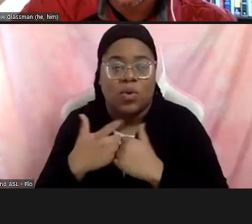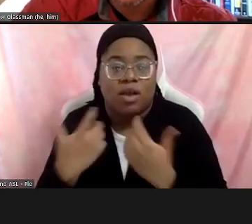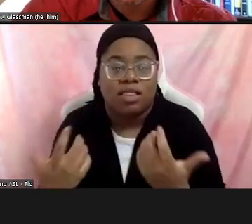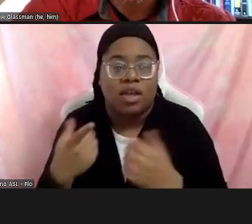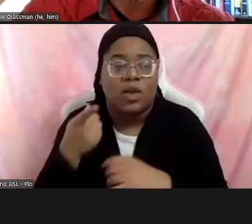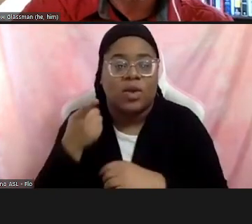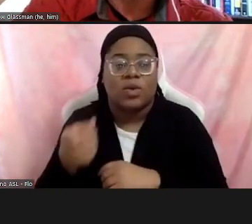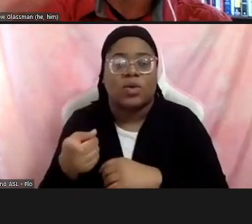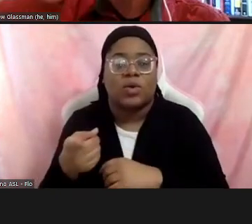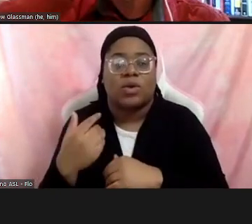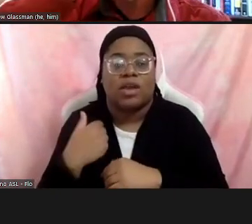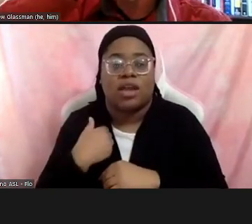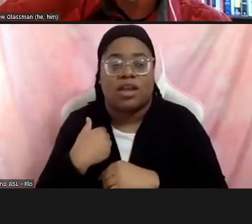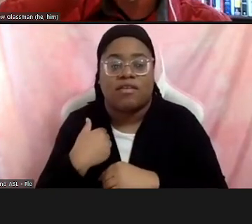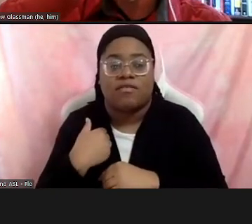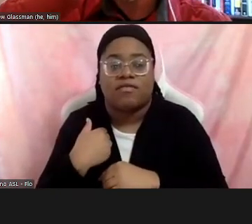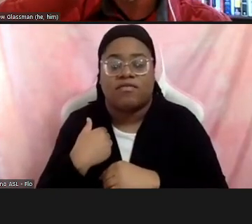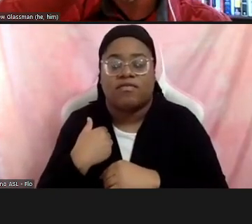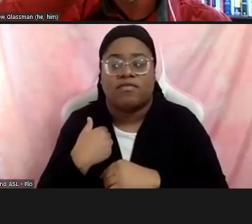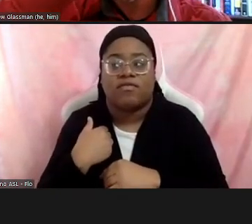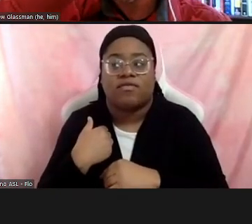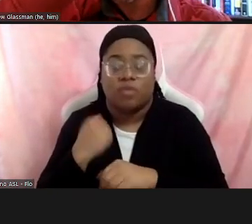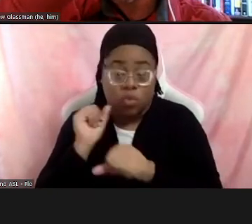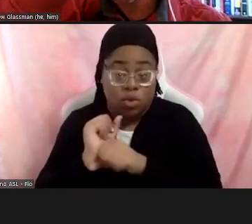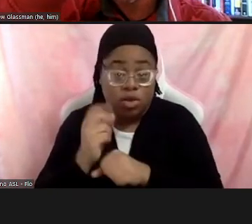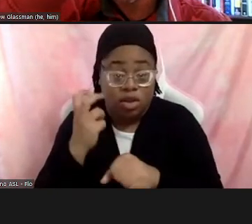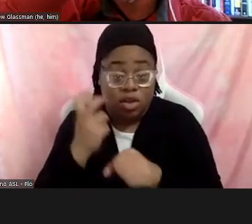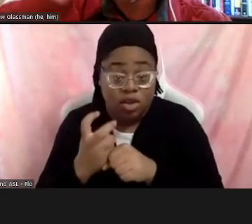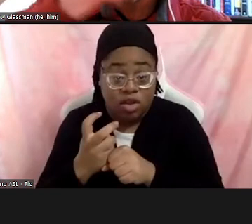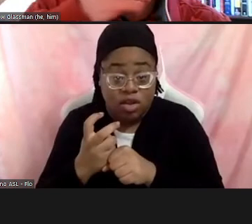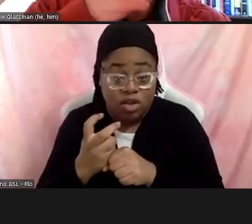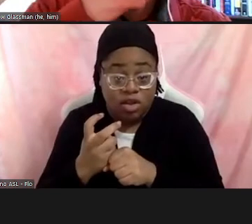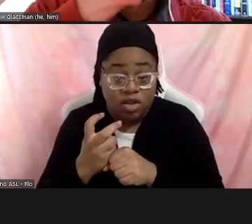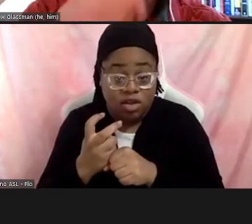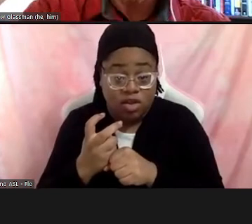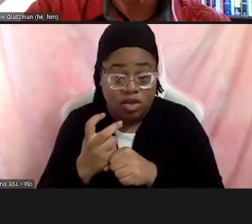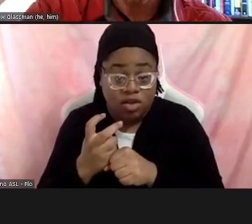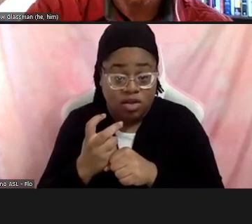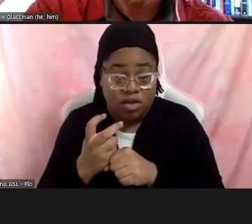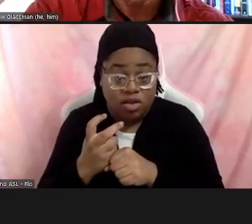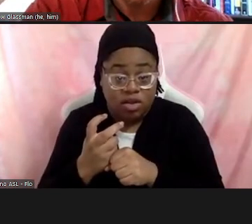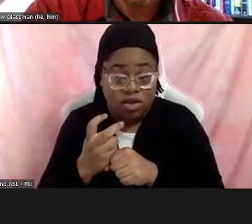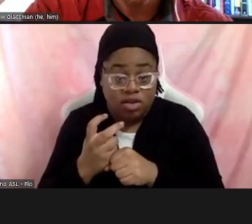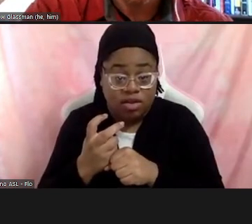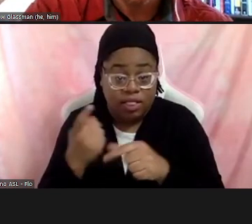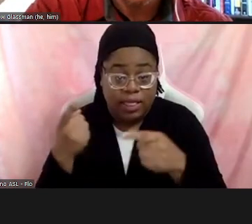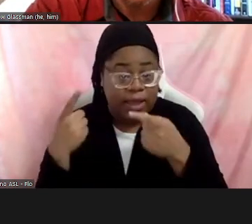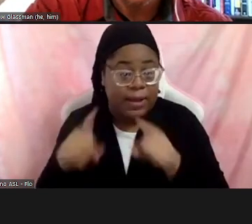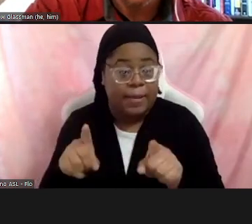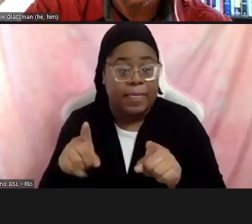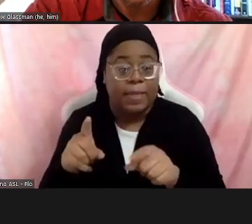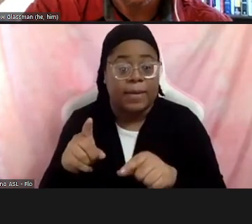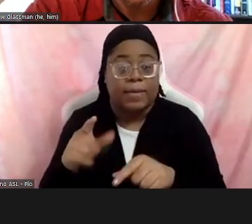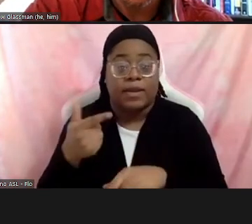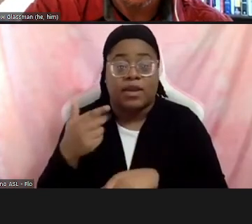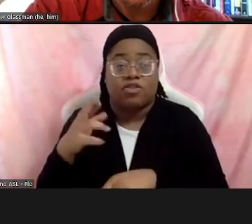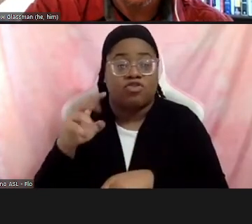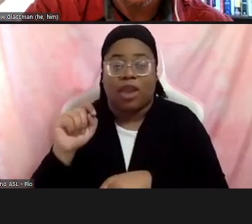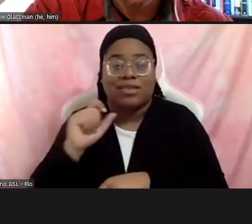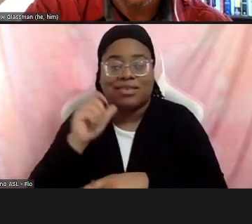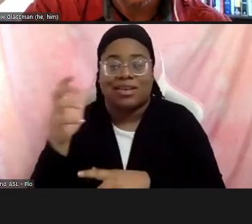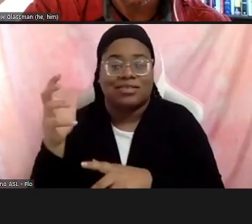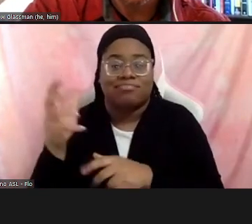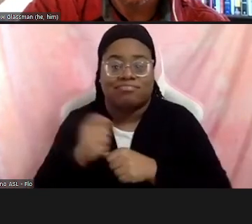have been 1 year, for example, working hard for developing a project, and suddenly a grant, you don't get that grant,